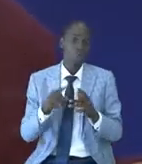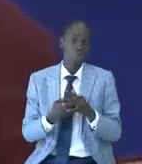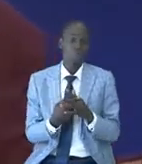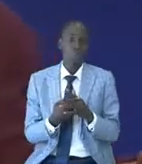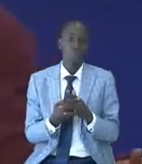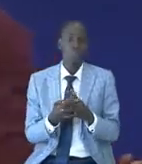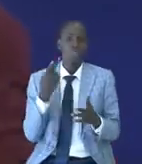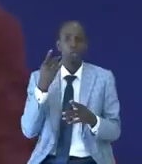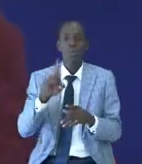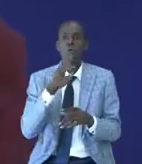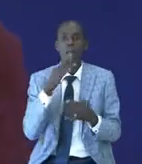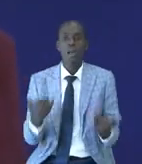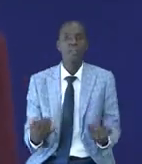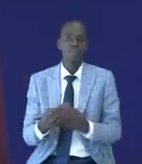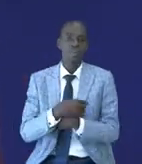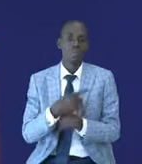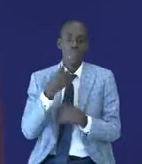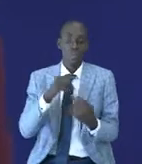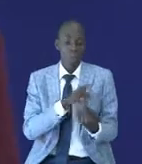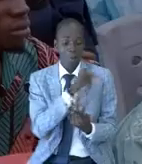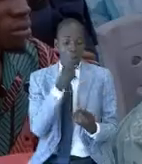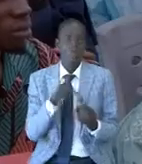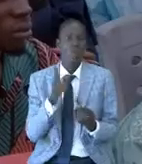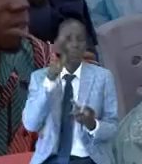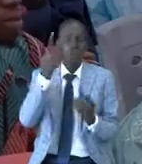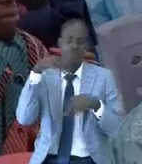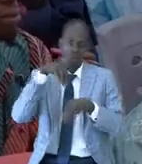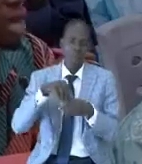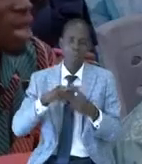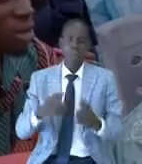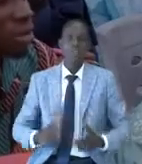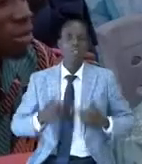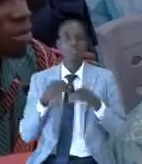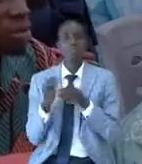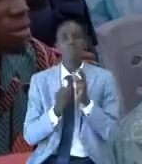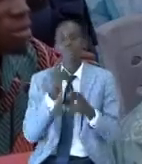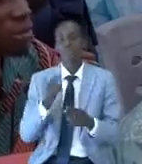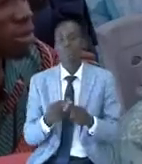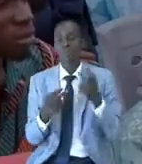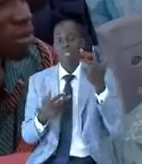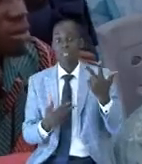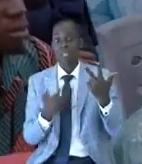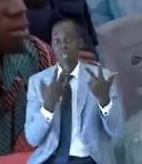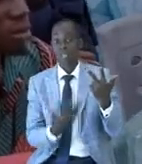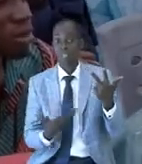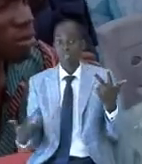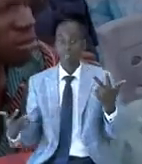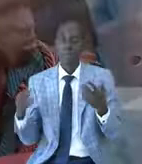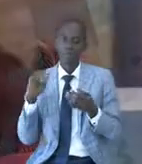today. The perfect will come into your life. Three things. Number